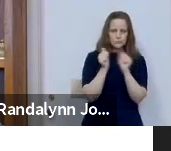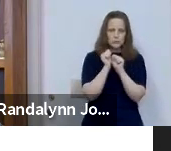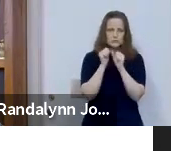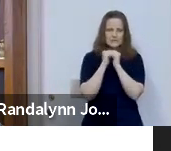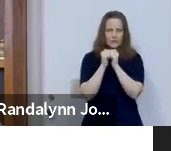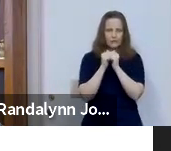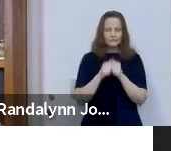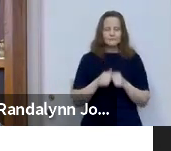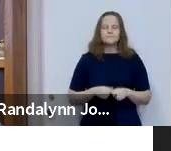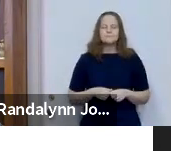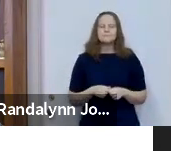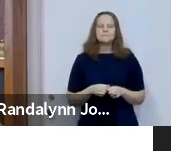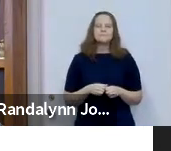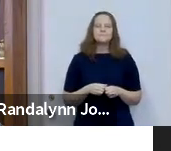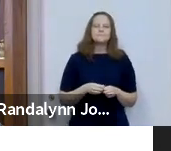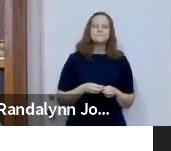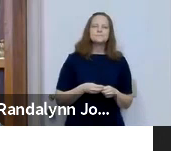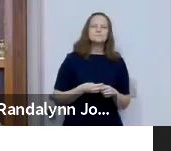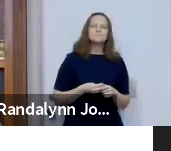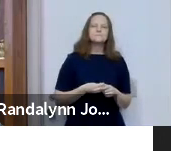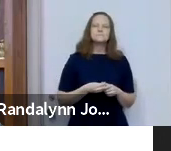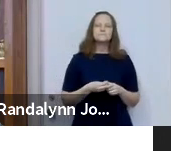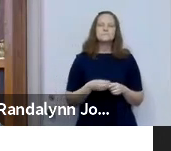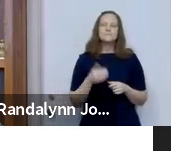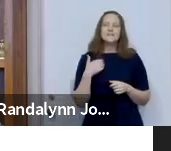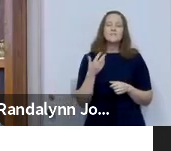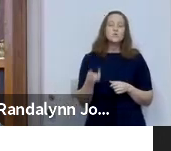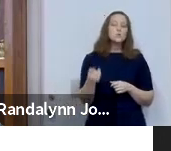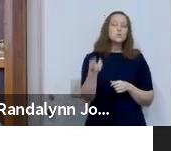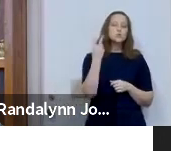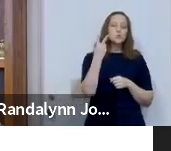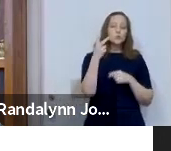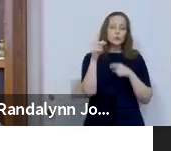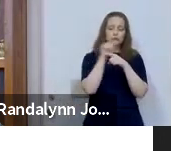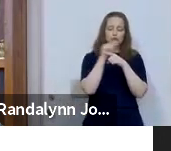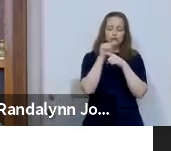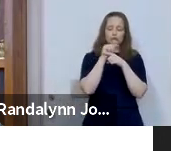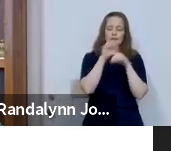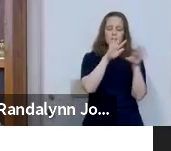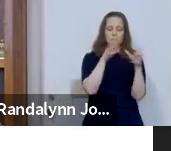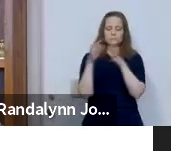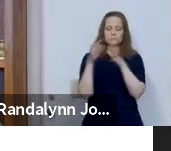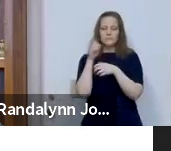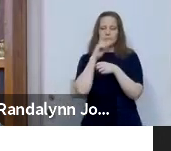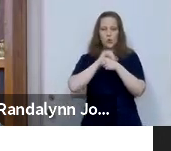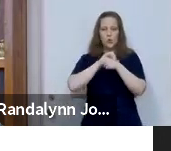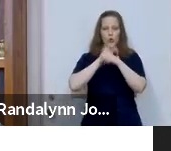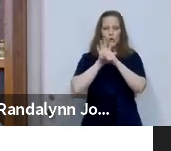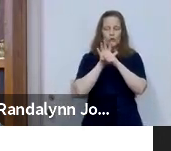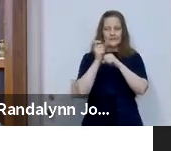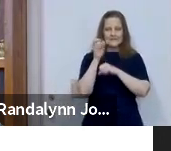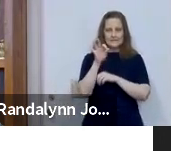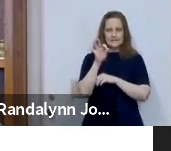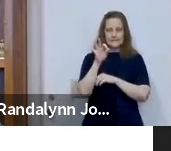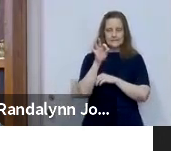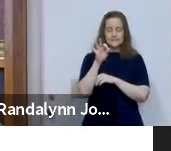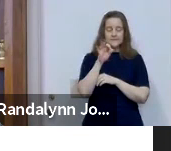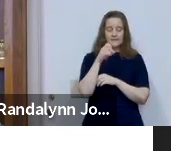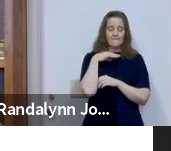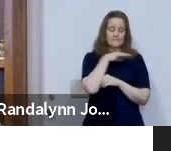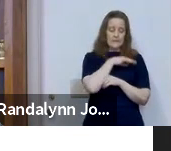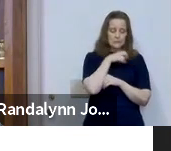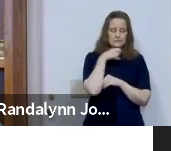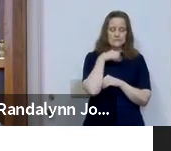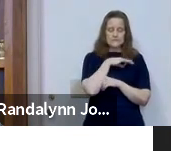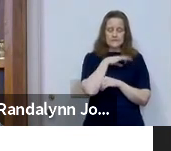also, as the president mentions, launched two COVID-19 training modules for all of our employees. That's faculty, staff,